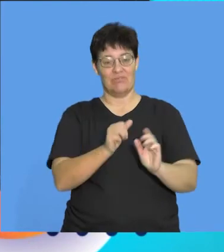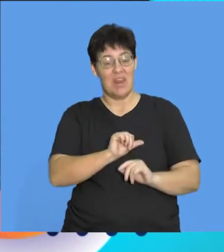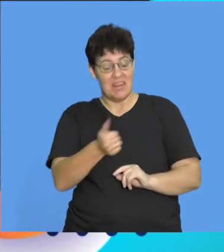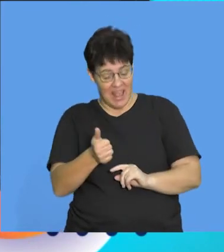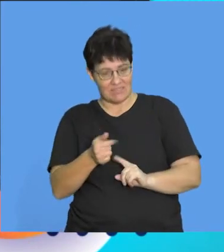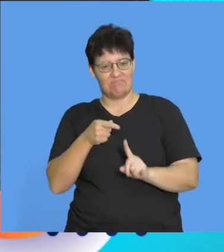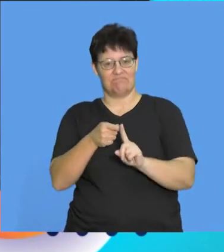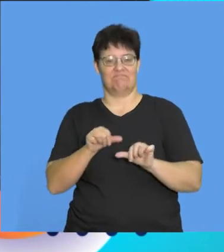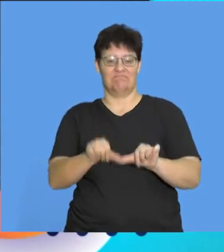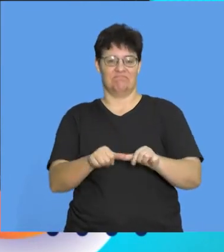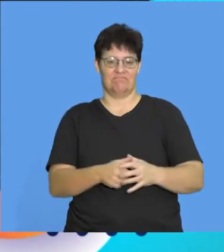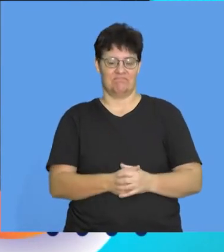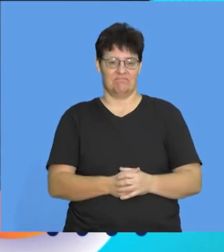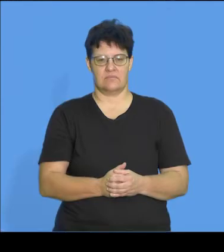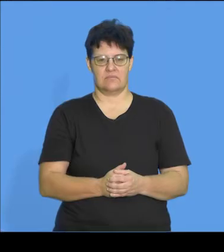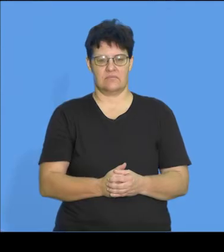part.